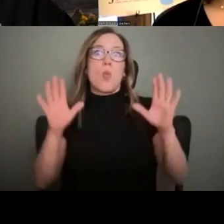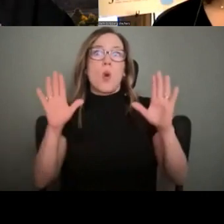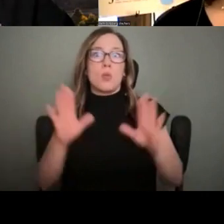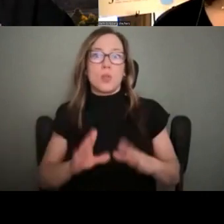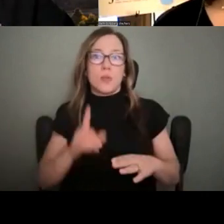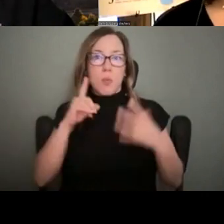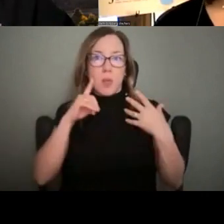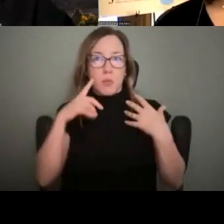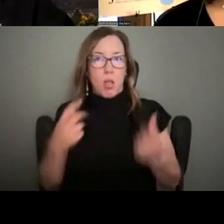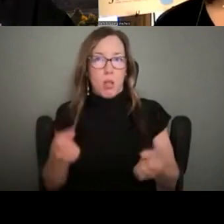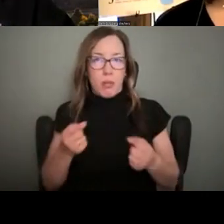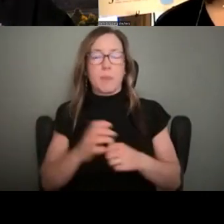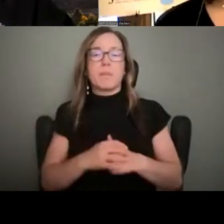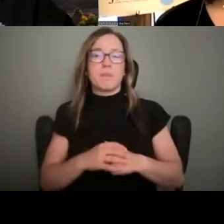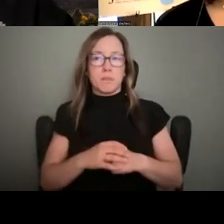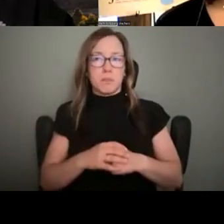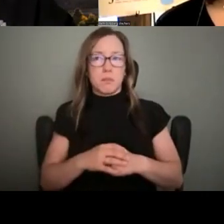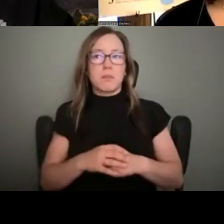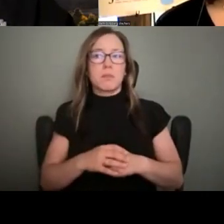health.